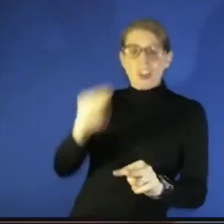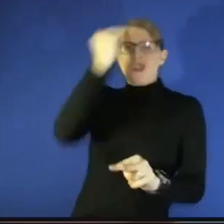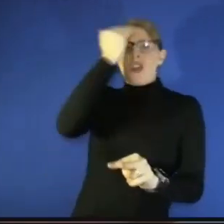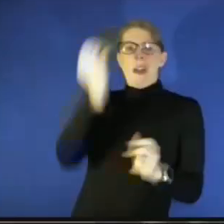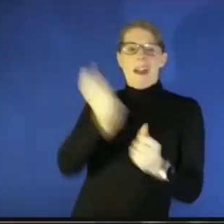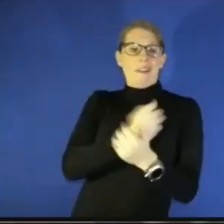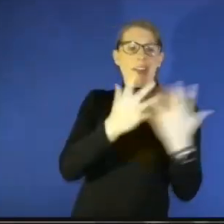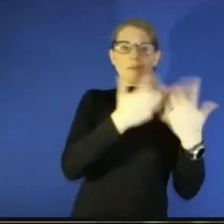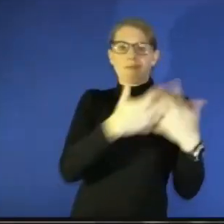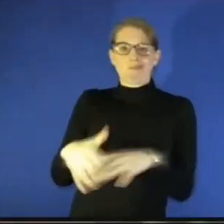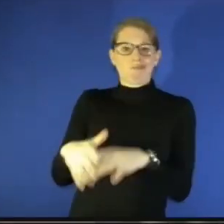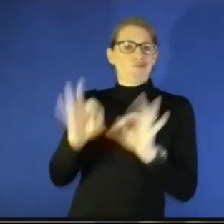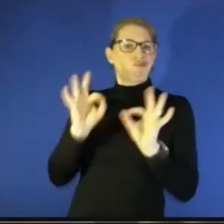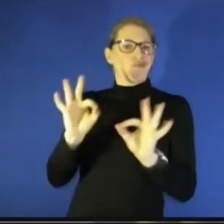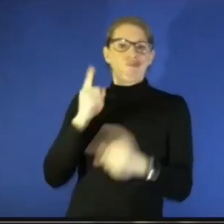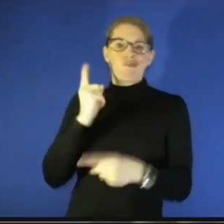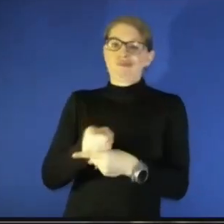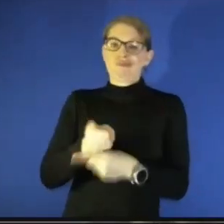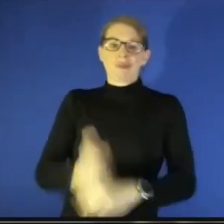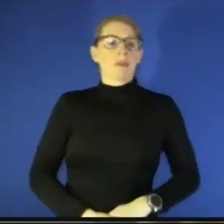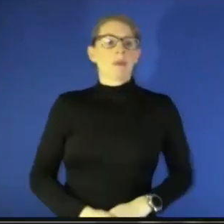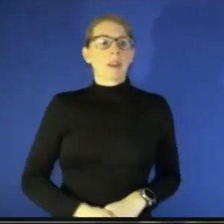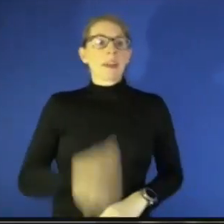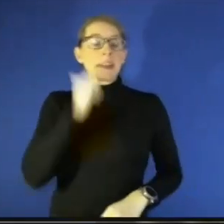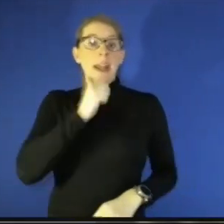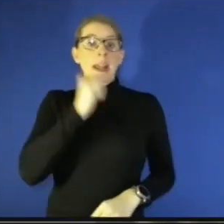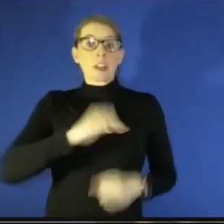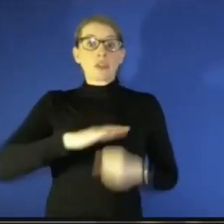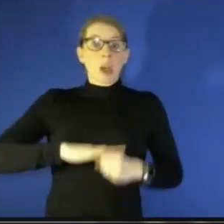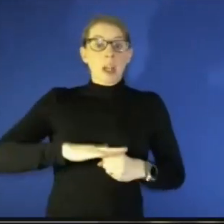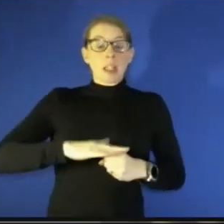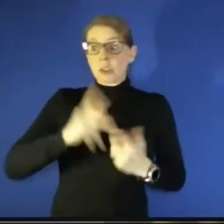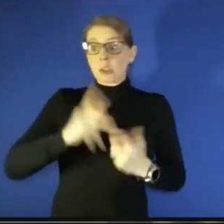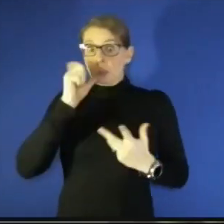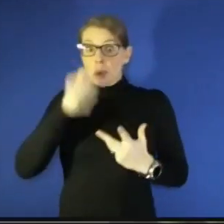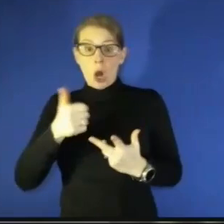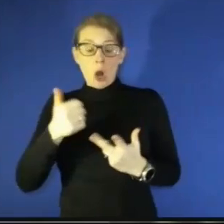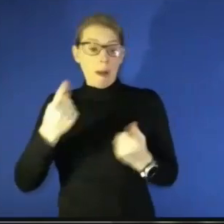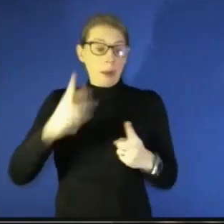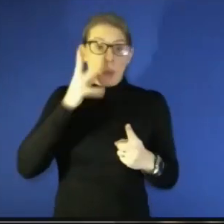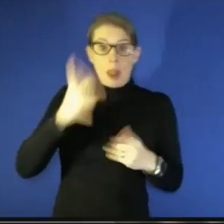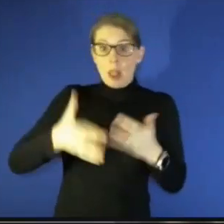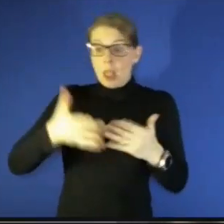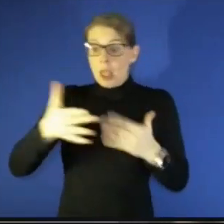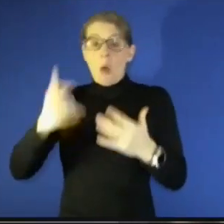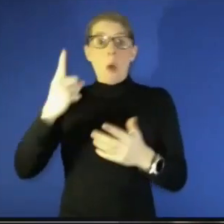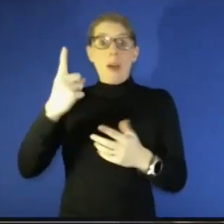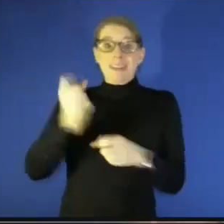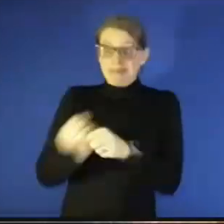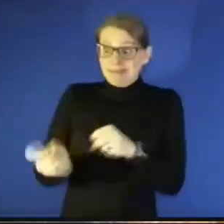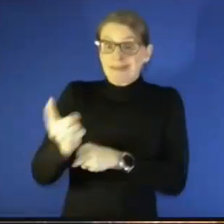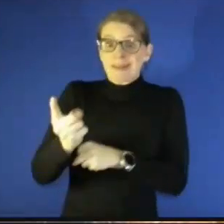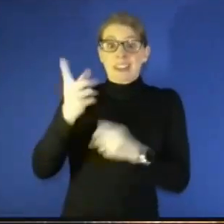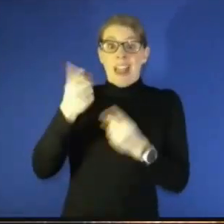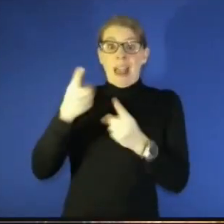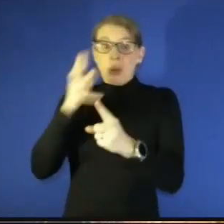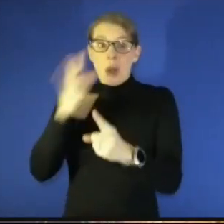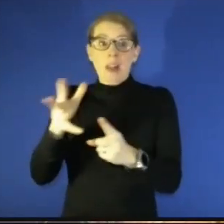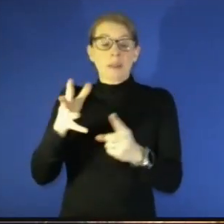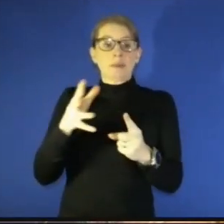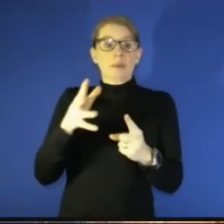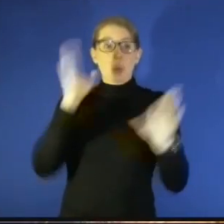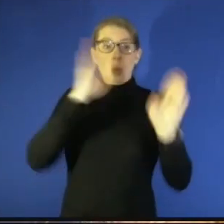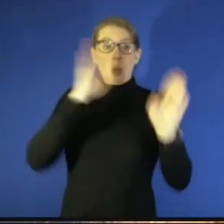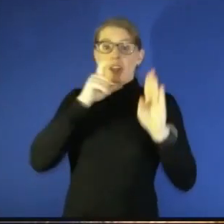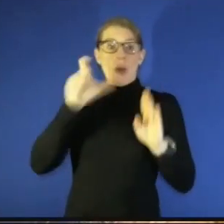went right. To have a daily stress of wondering what tomorrow might bring or what a year from now will bring, we don't have to worry about